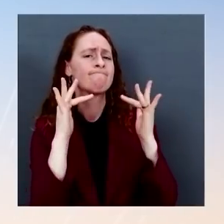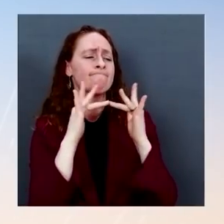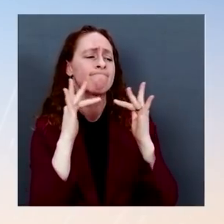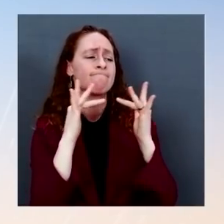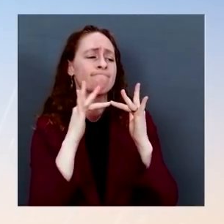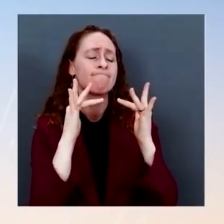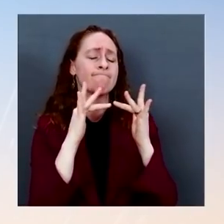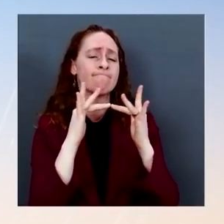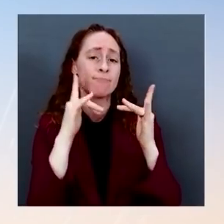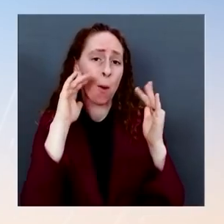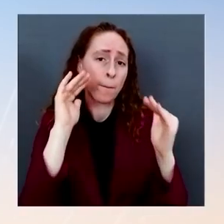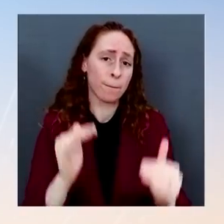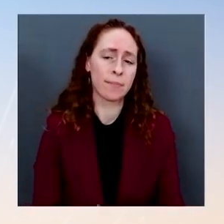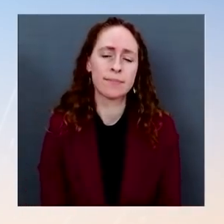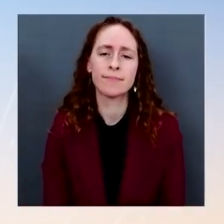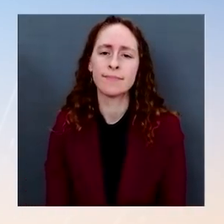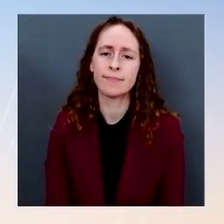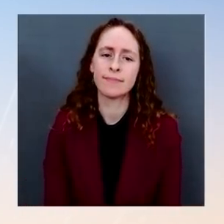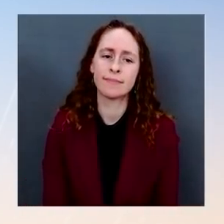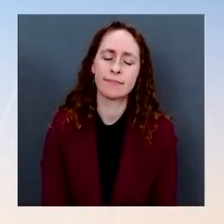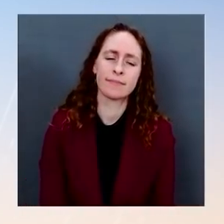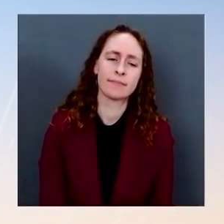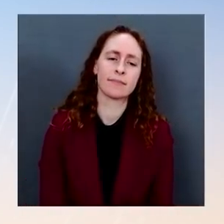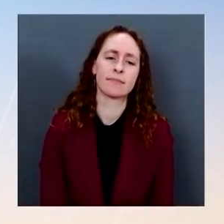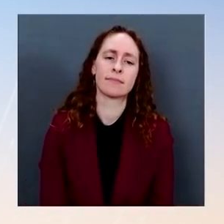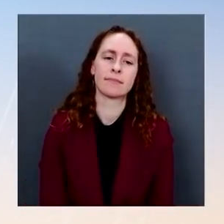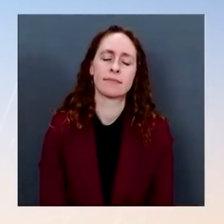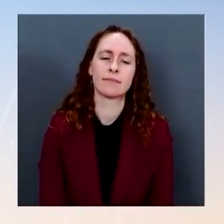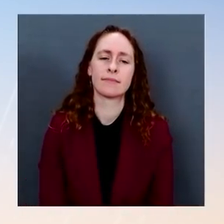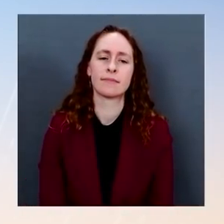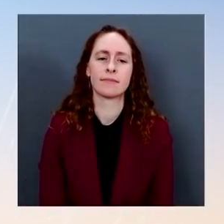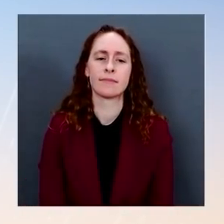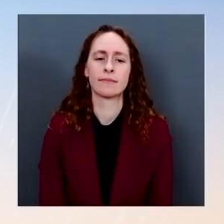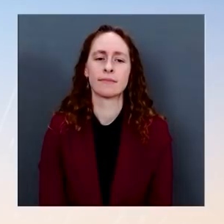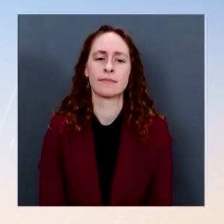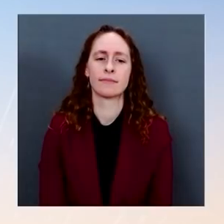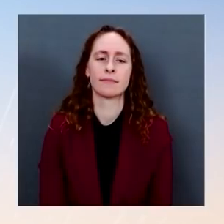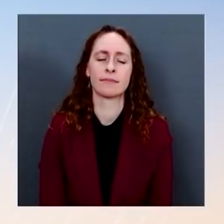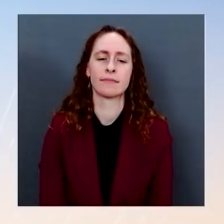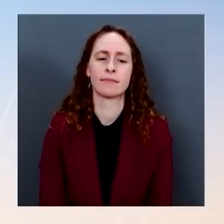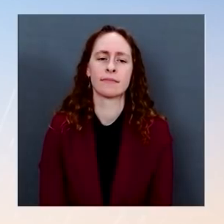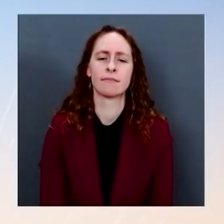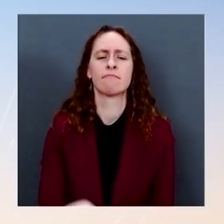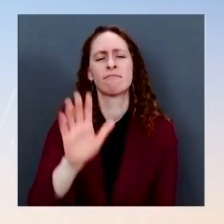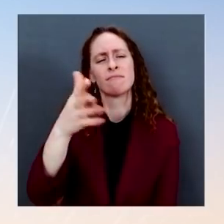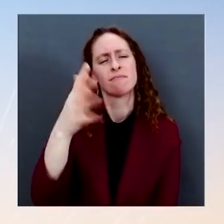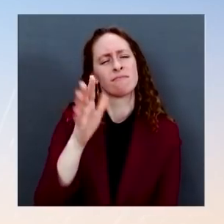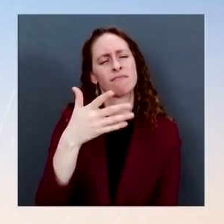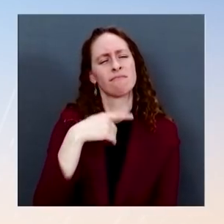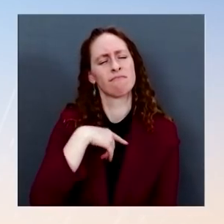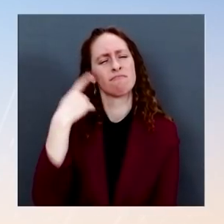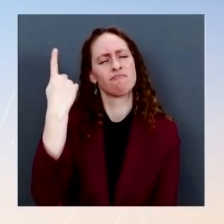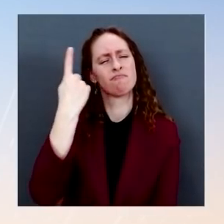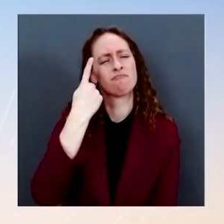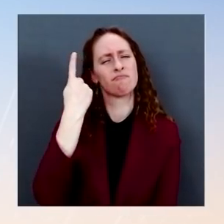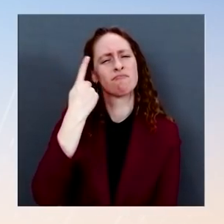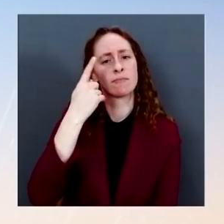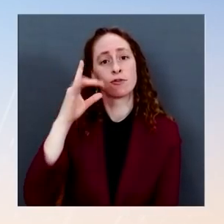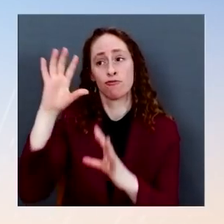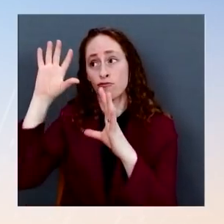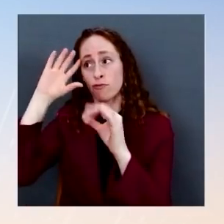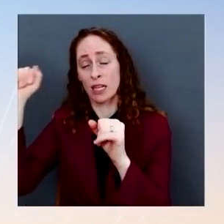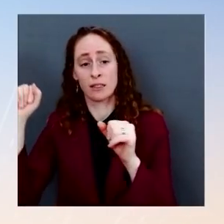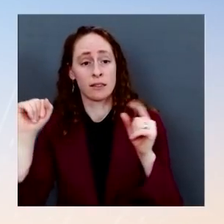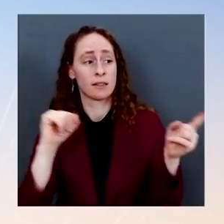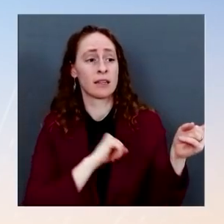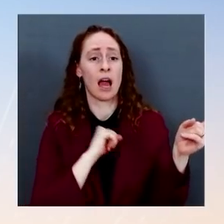the White House staff, which you spoke about? Is there a contact at all? I'm just not going to assess or give you an update on specifics from here. Okay, just